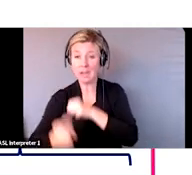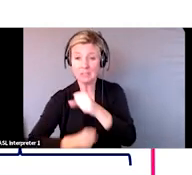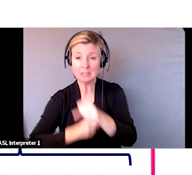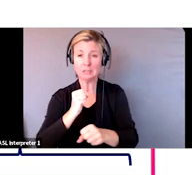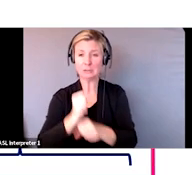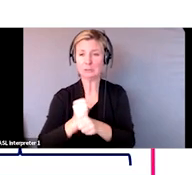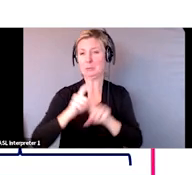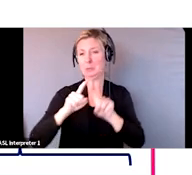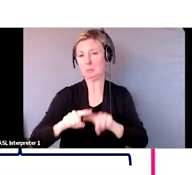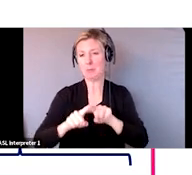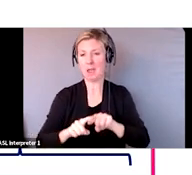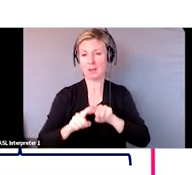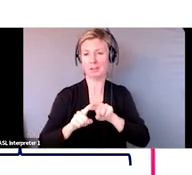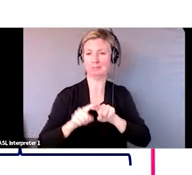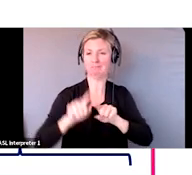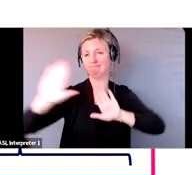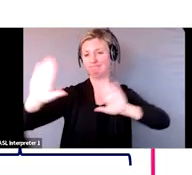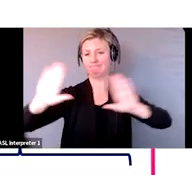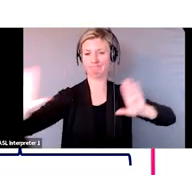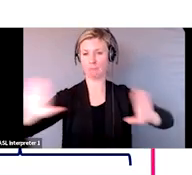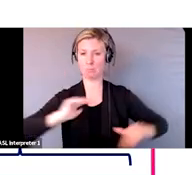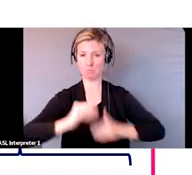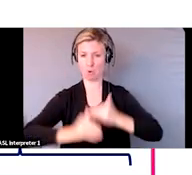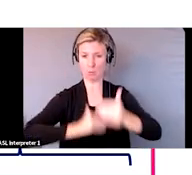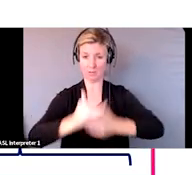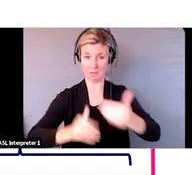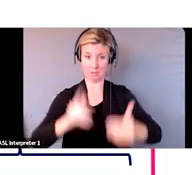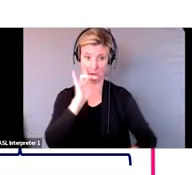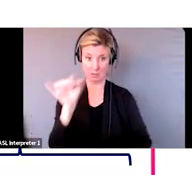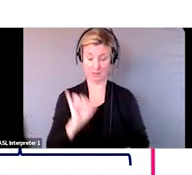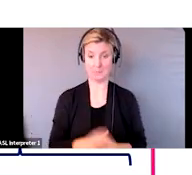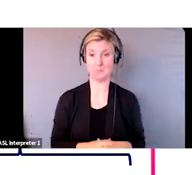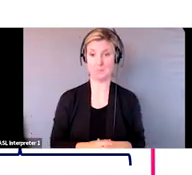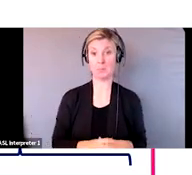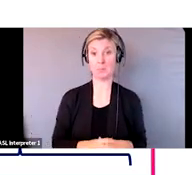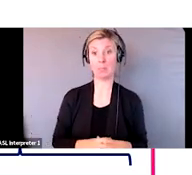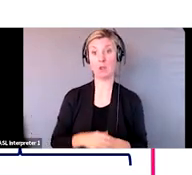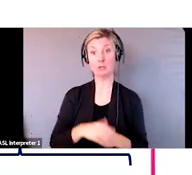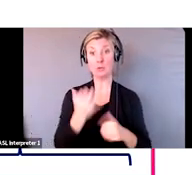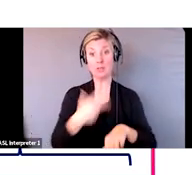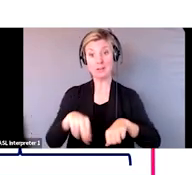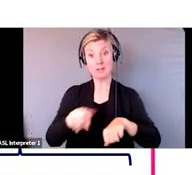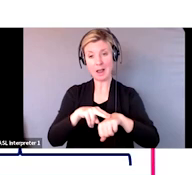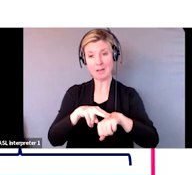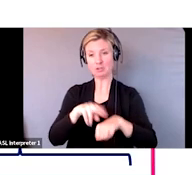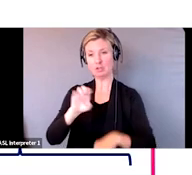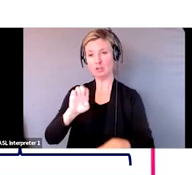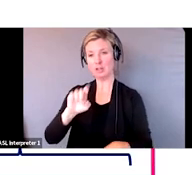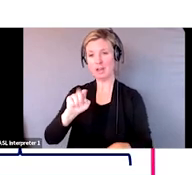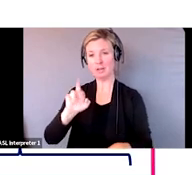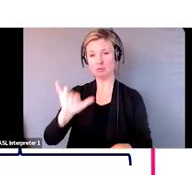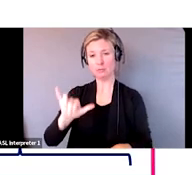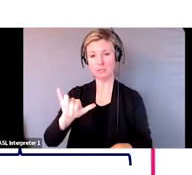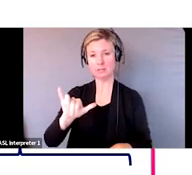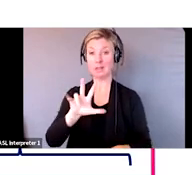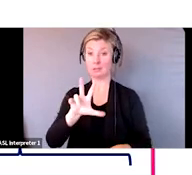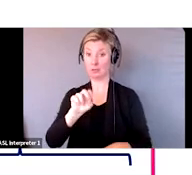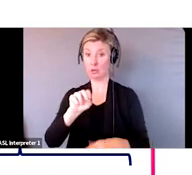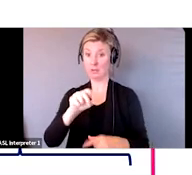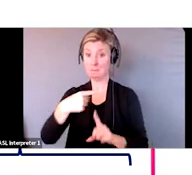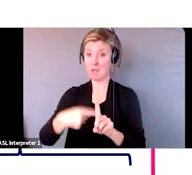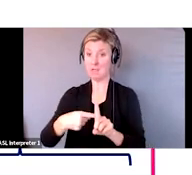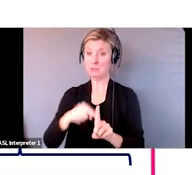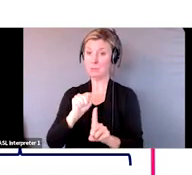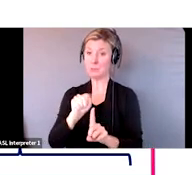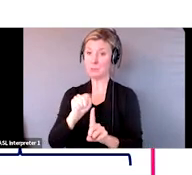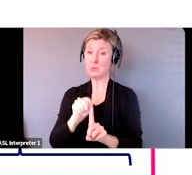will note that the national entry point at the 30 months, that is a very expensive point in time because you are